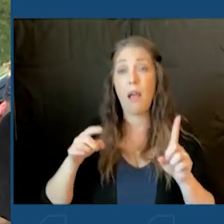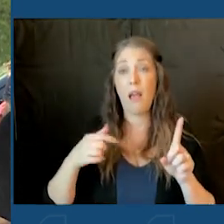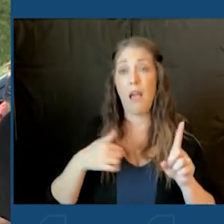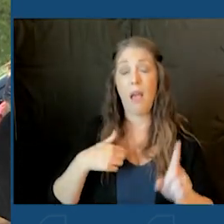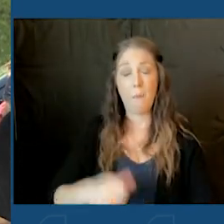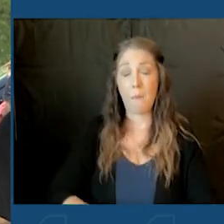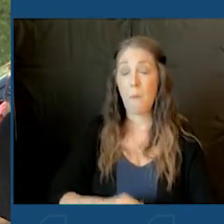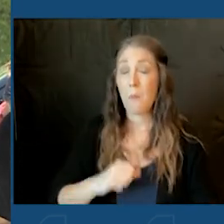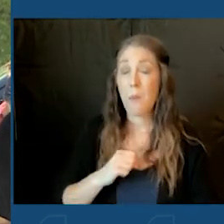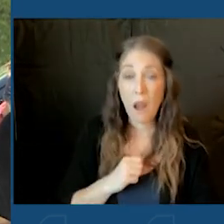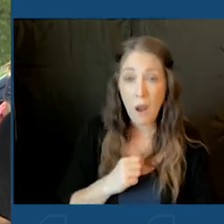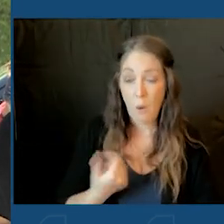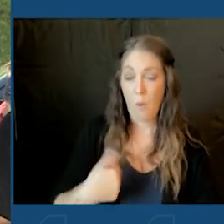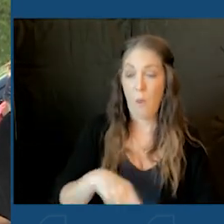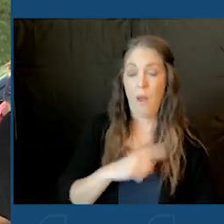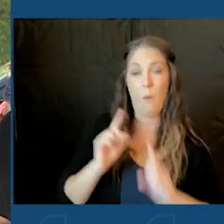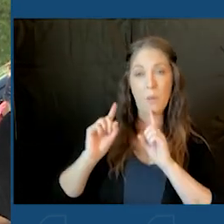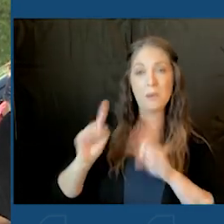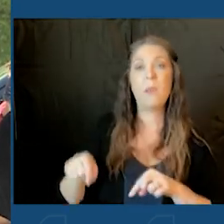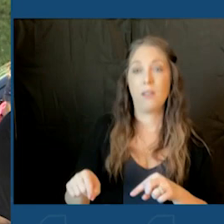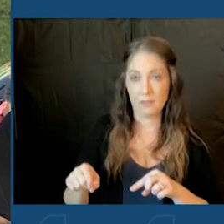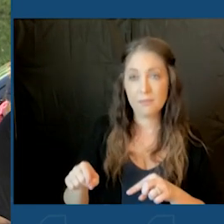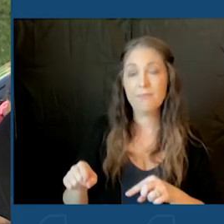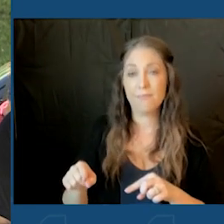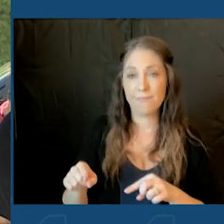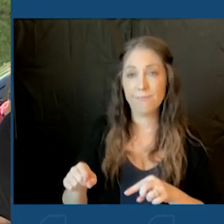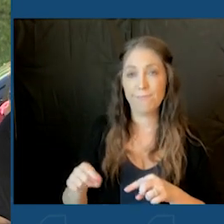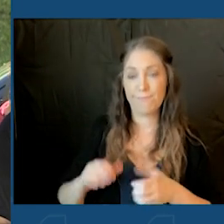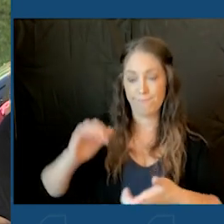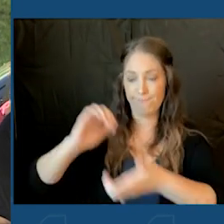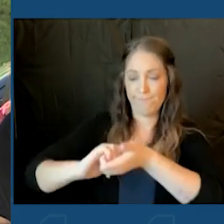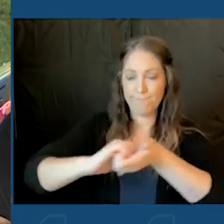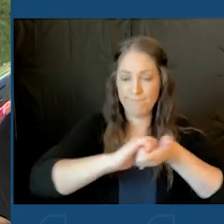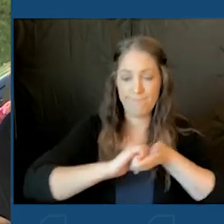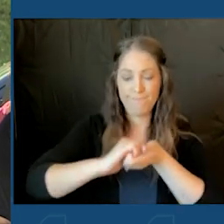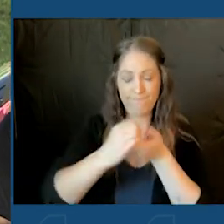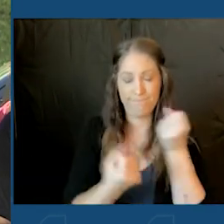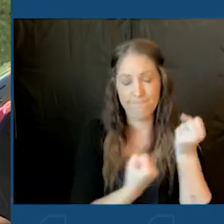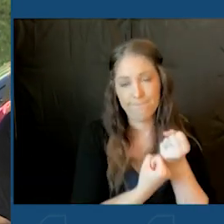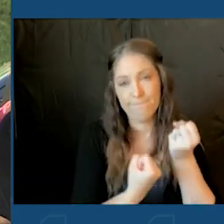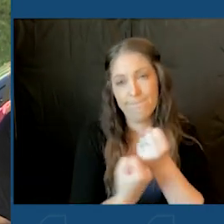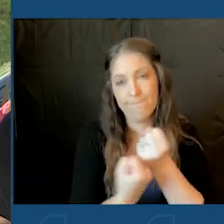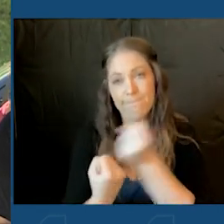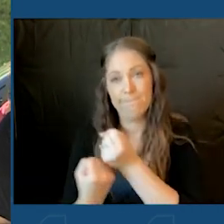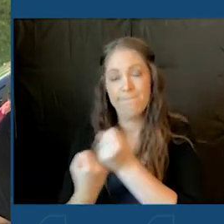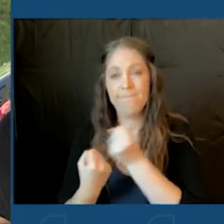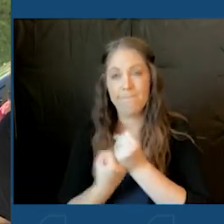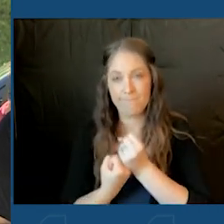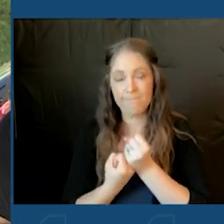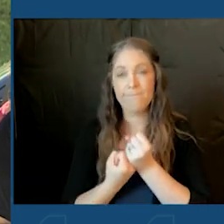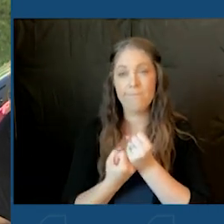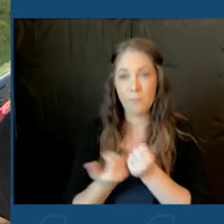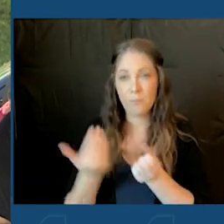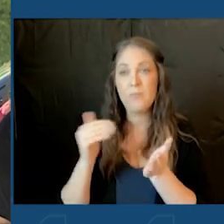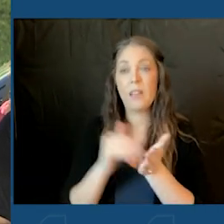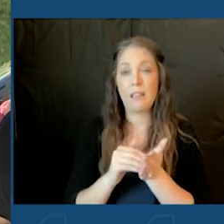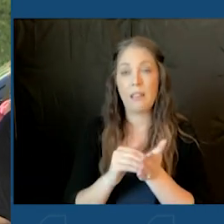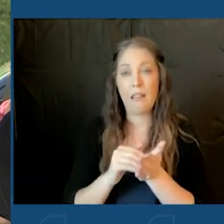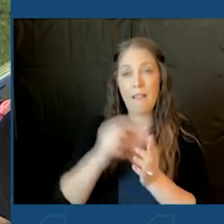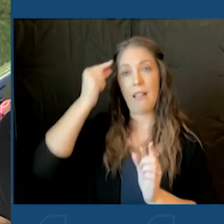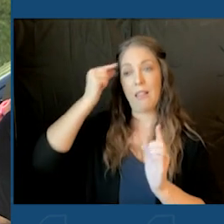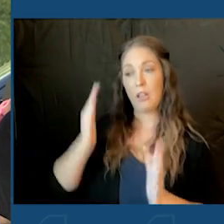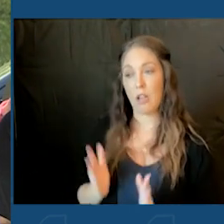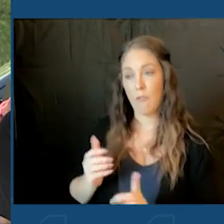of how we've responded, how we've come together, how we've supported each other. And again, the governor and